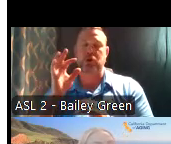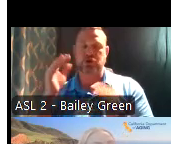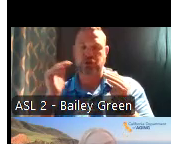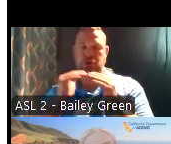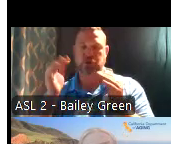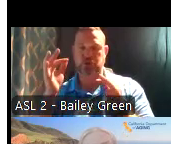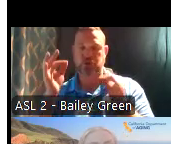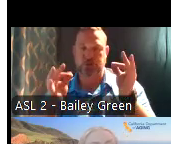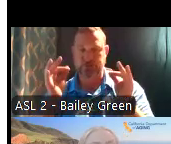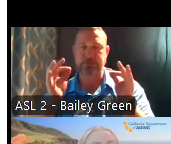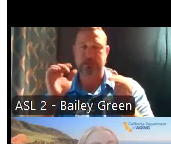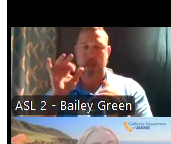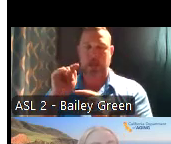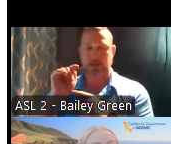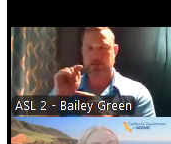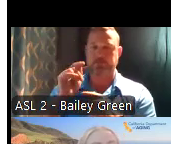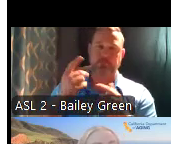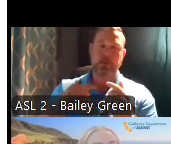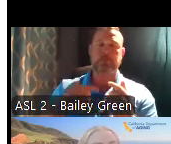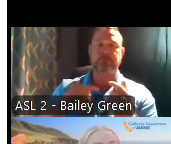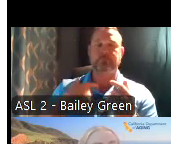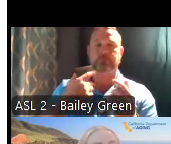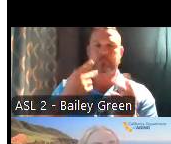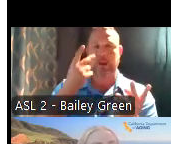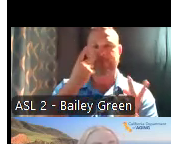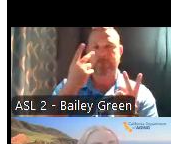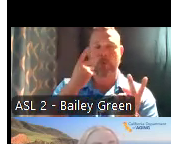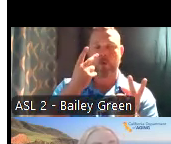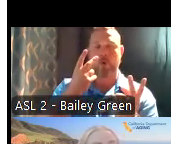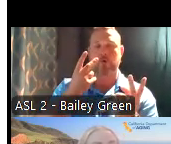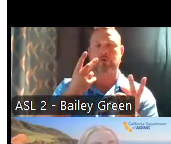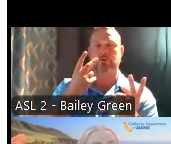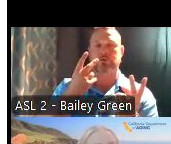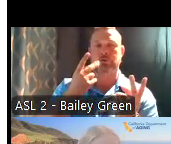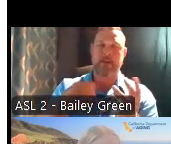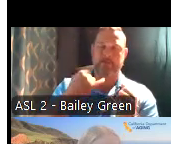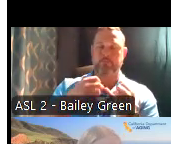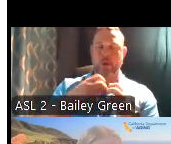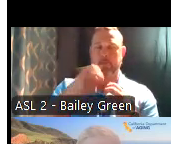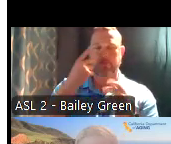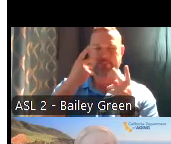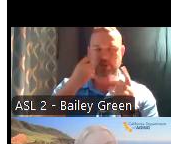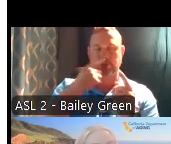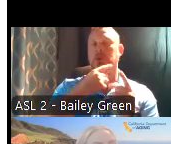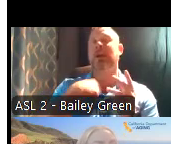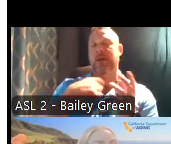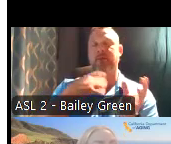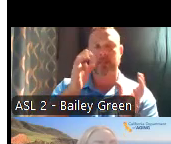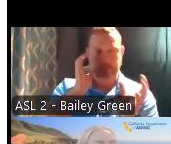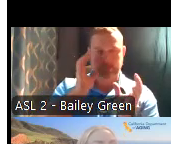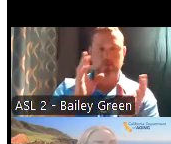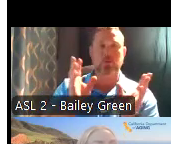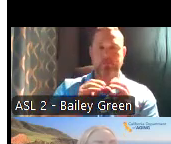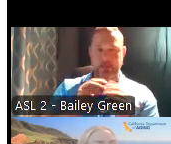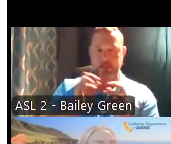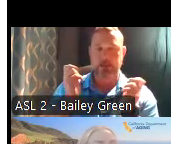I've watched well, not watched because I have a vision injury right now, but have listened to this meeting. So I've listened to